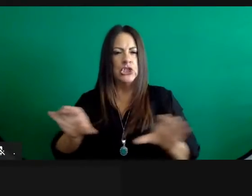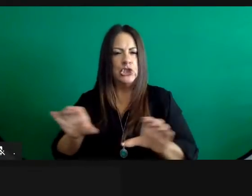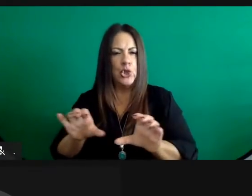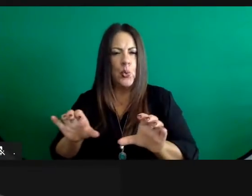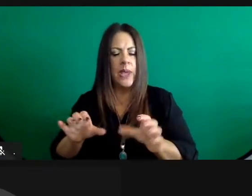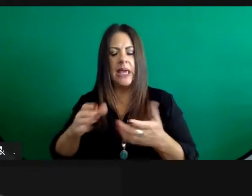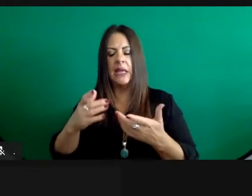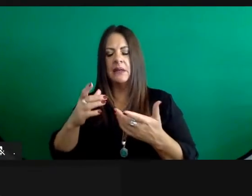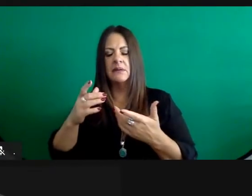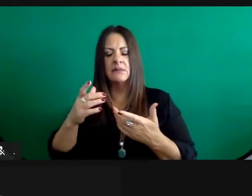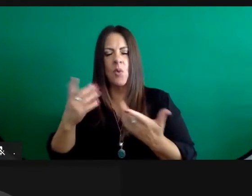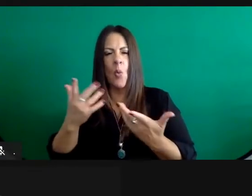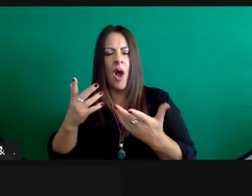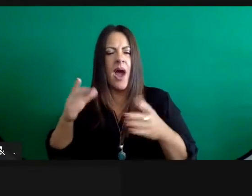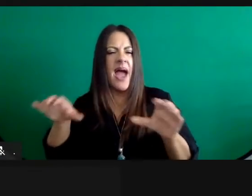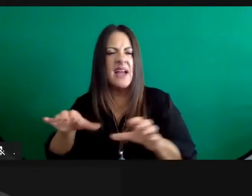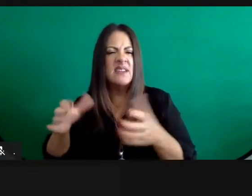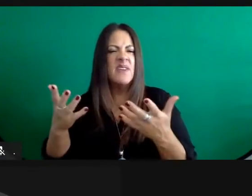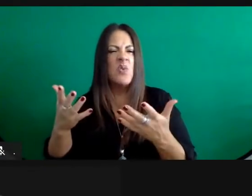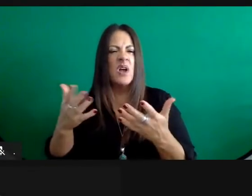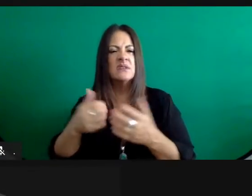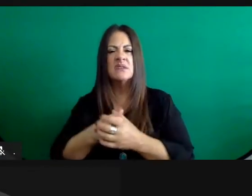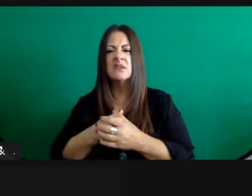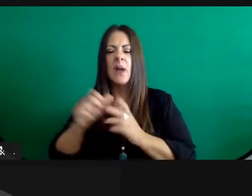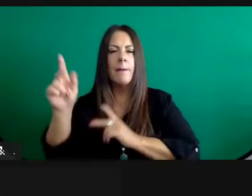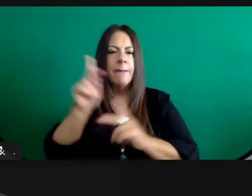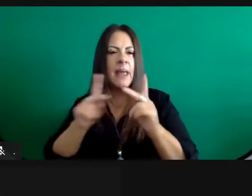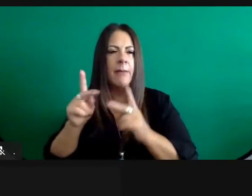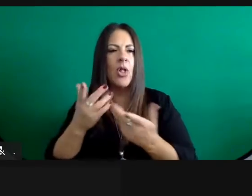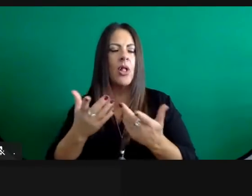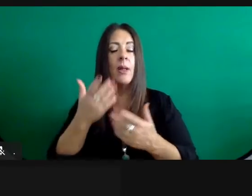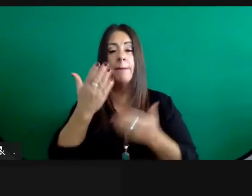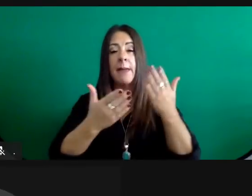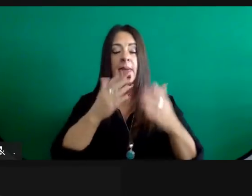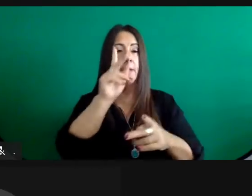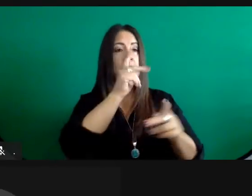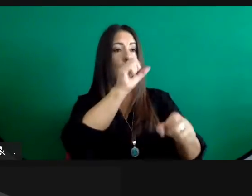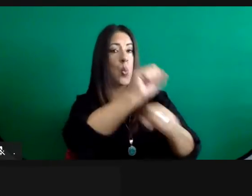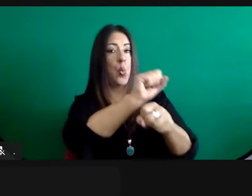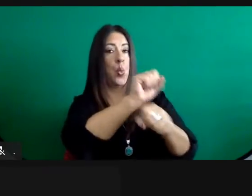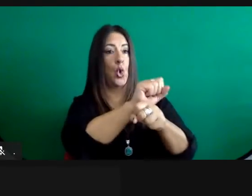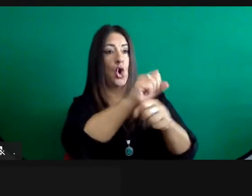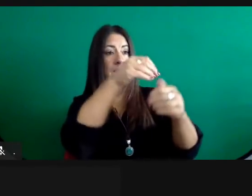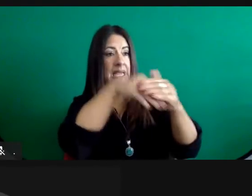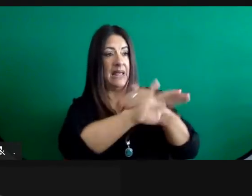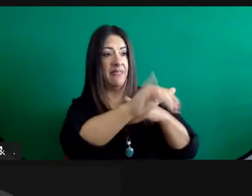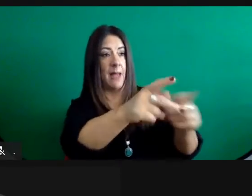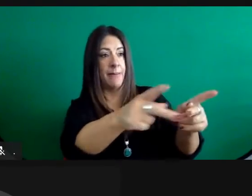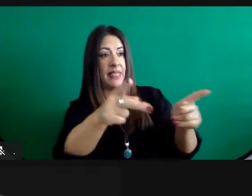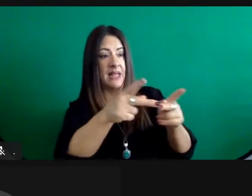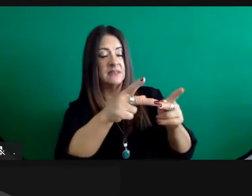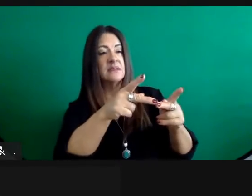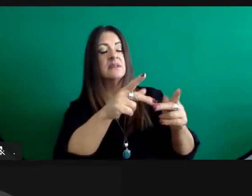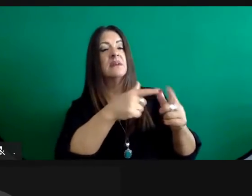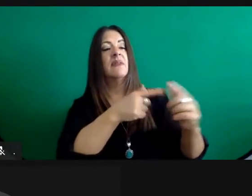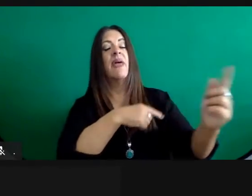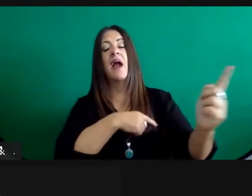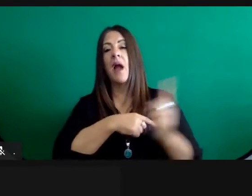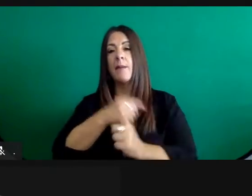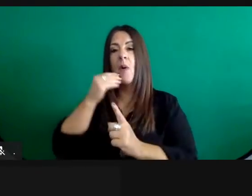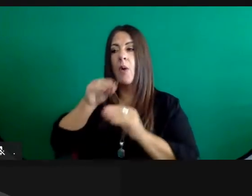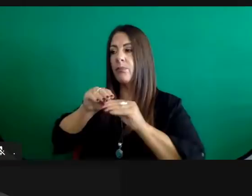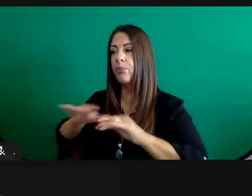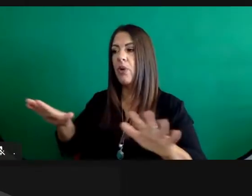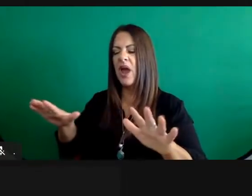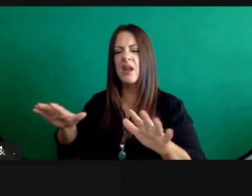it those gatherings? Is it college students coming home? Is it certain workplaces or employers? And how confident, given